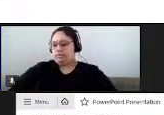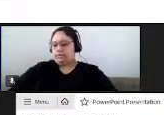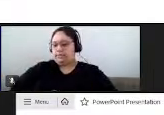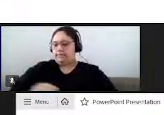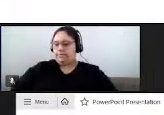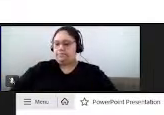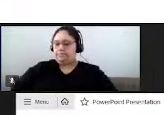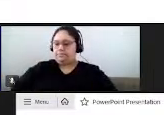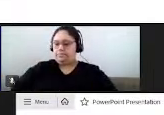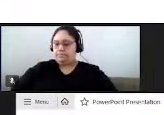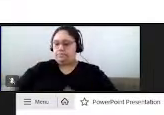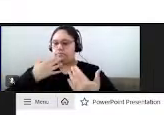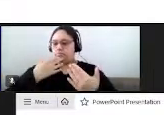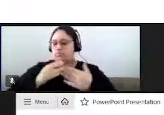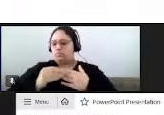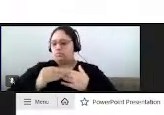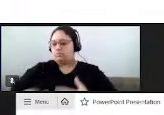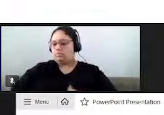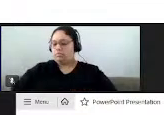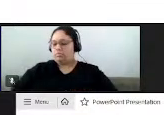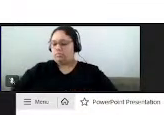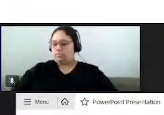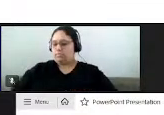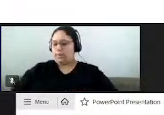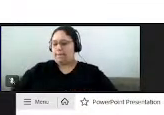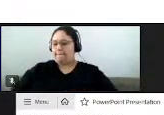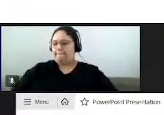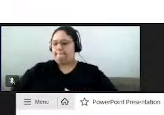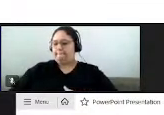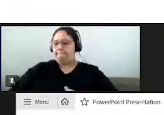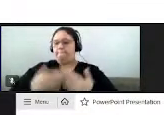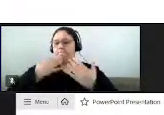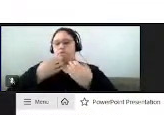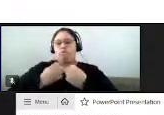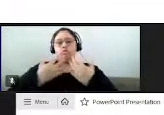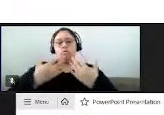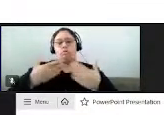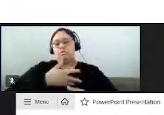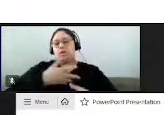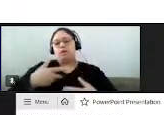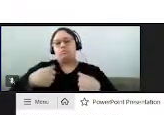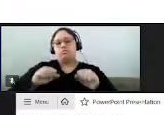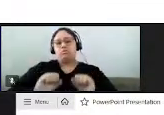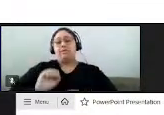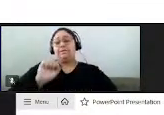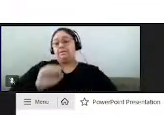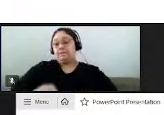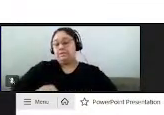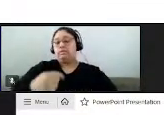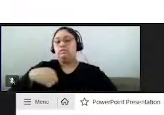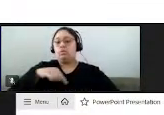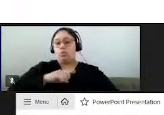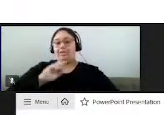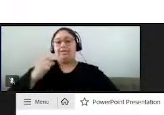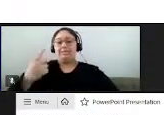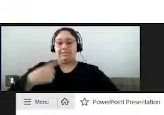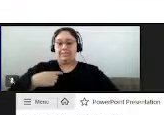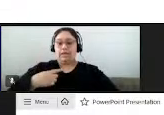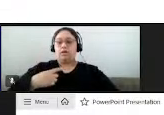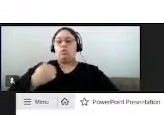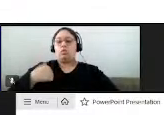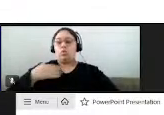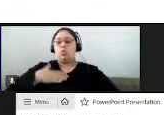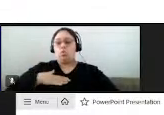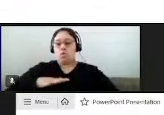Thank you, member. Ms. Fisher. Thank you. Thank you very much, Madam Chair. Yes, we did. We